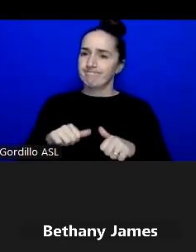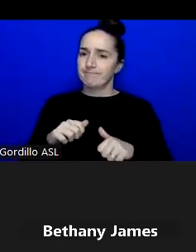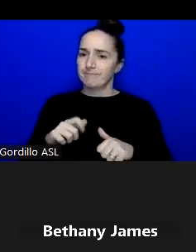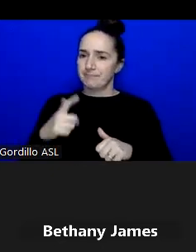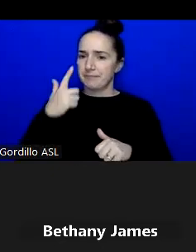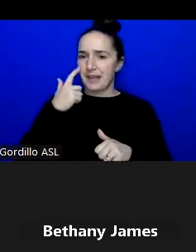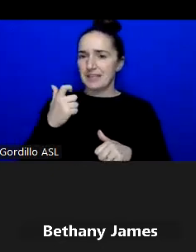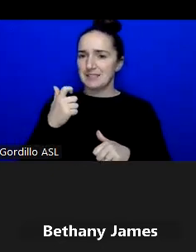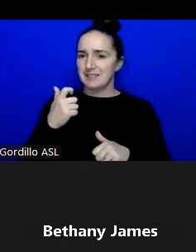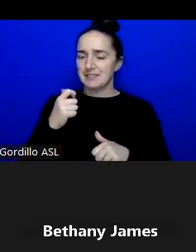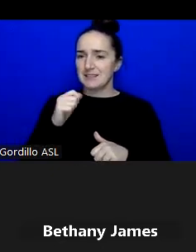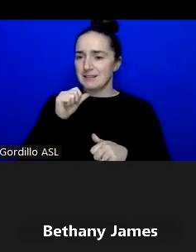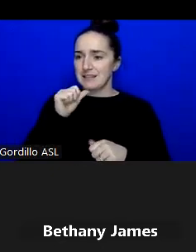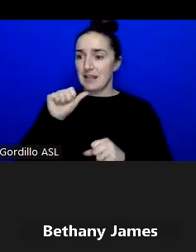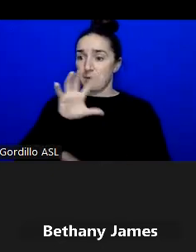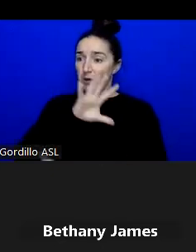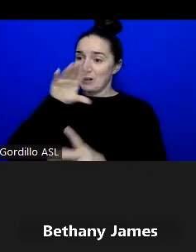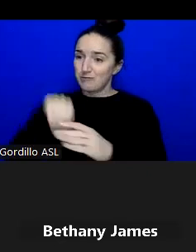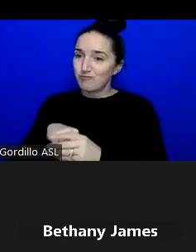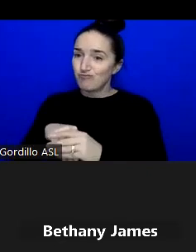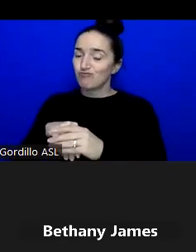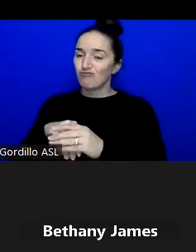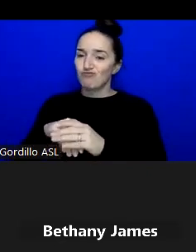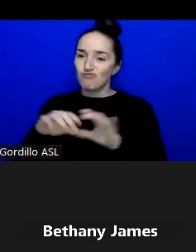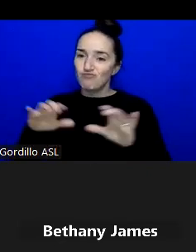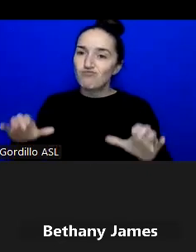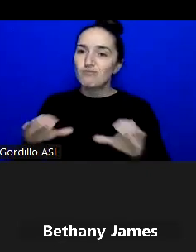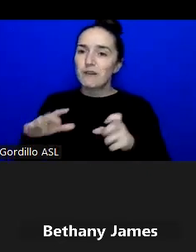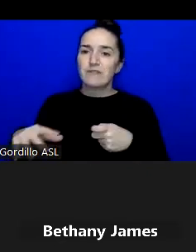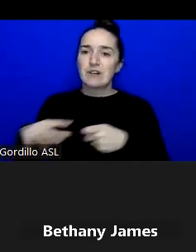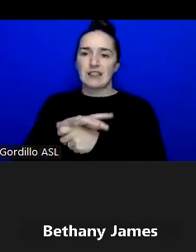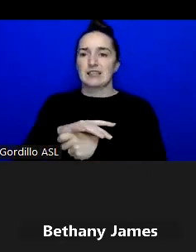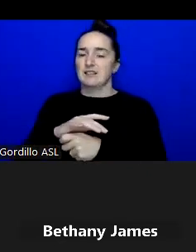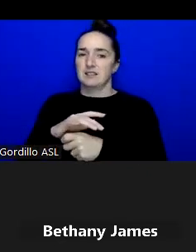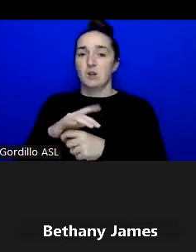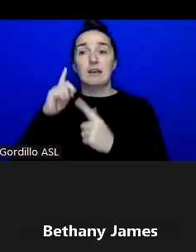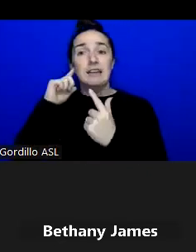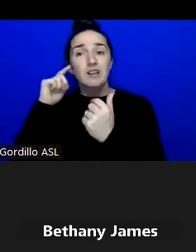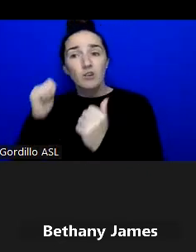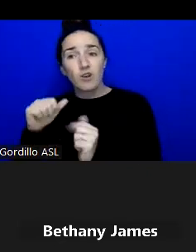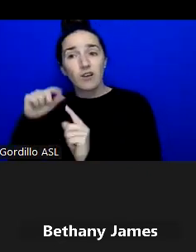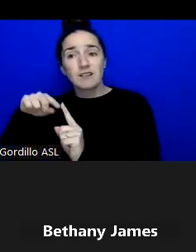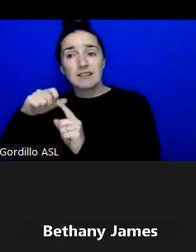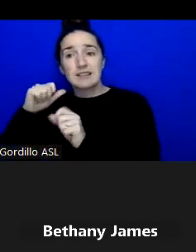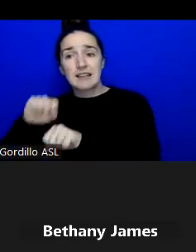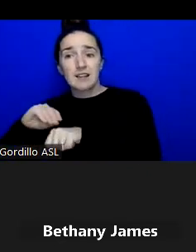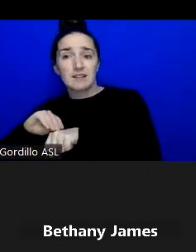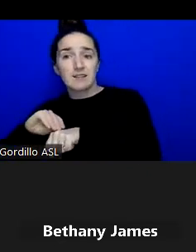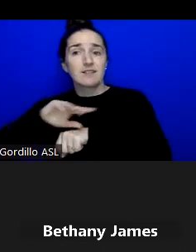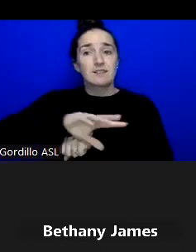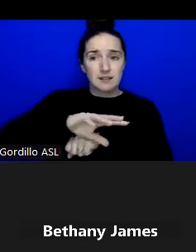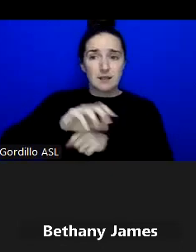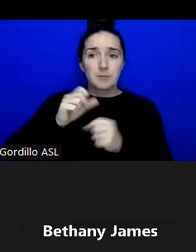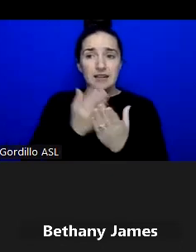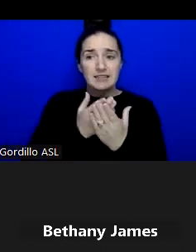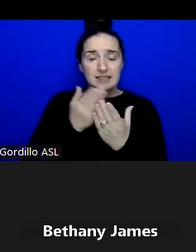not able to participate fully. So there's a lot of aspects of hearing loss that can be very challenging for people who